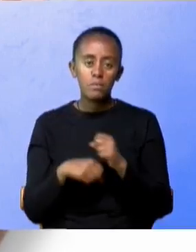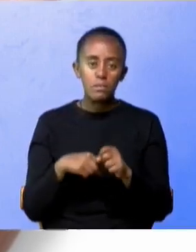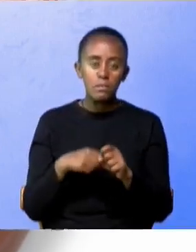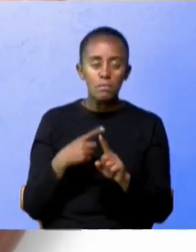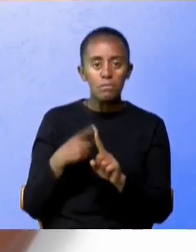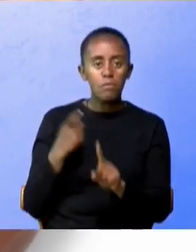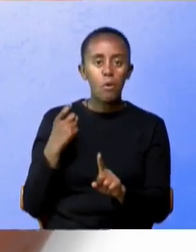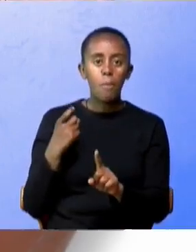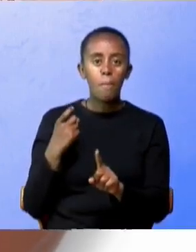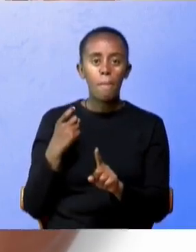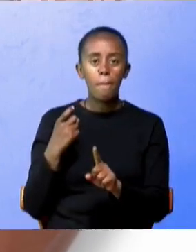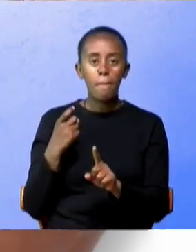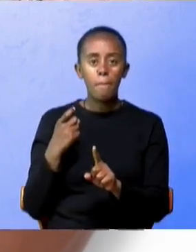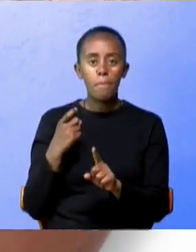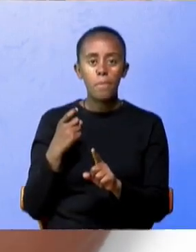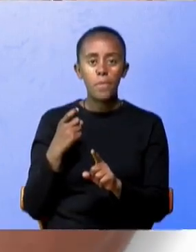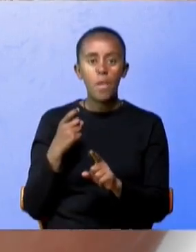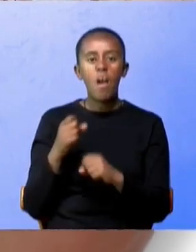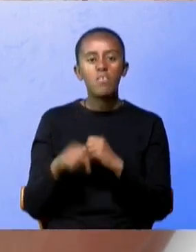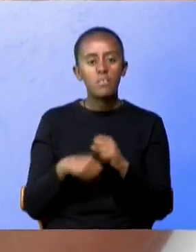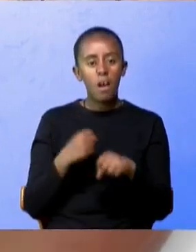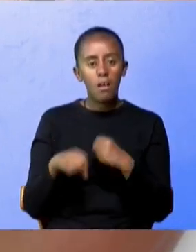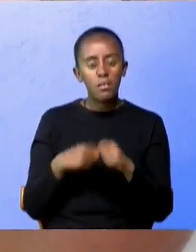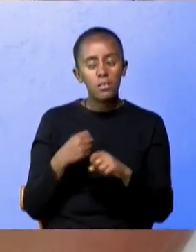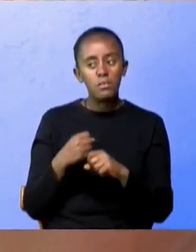from anxiety.